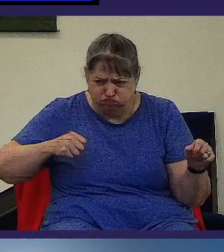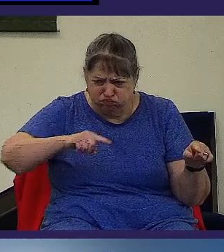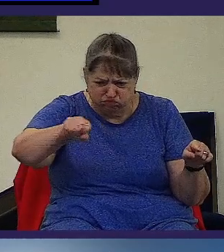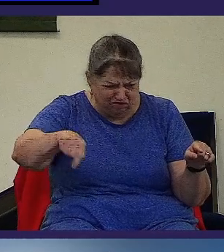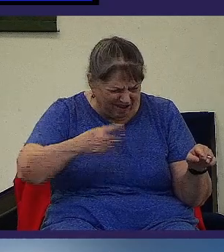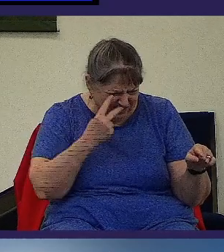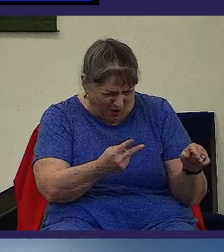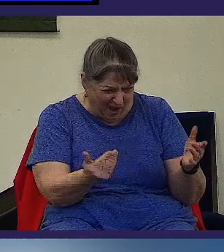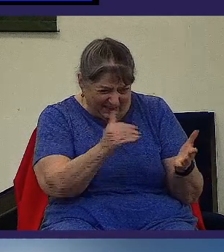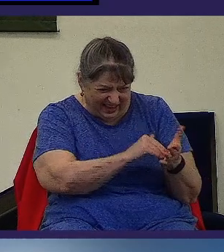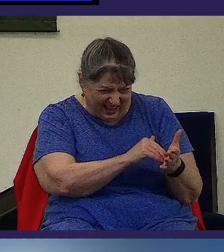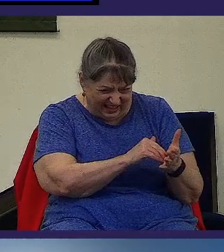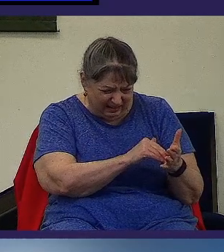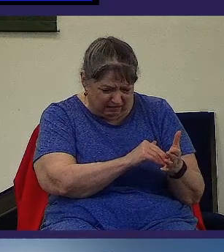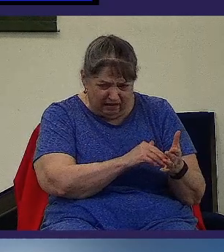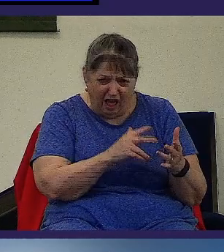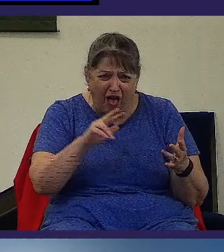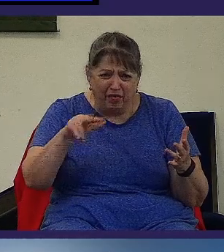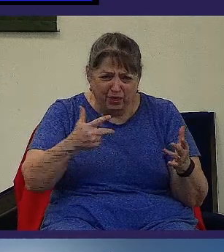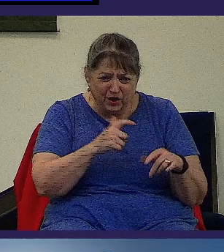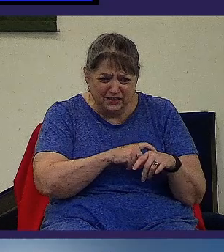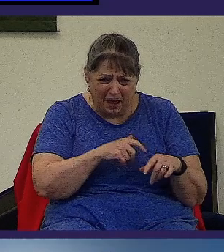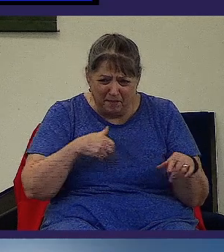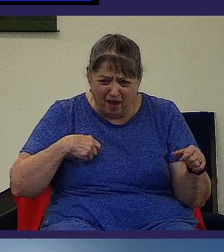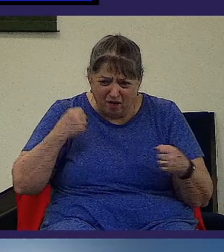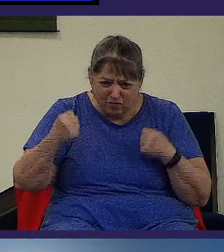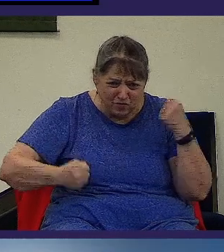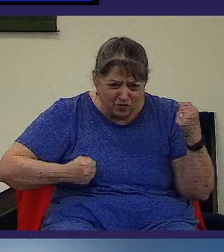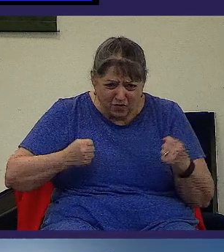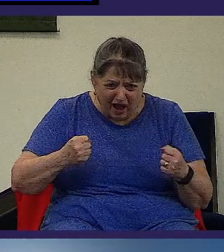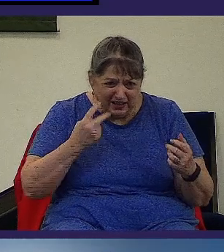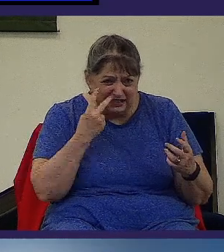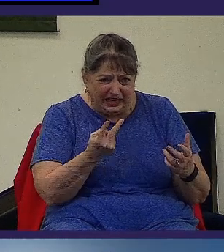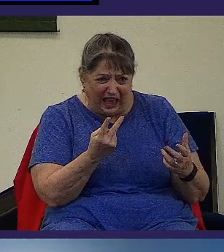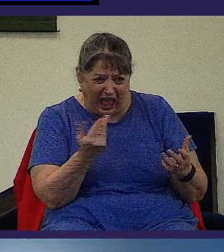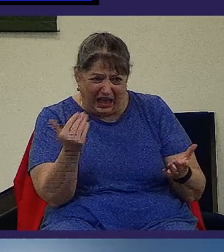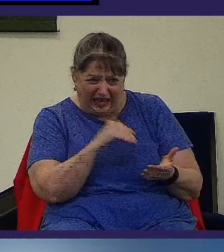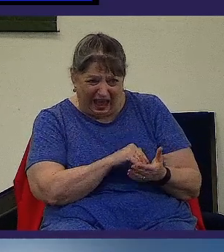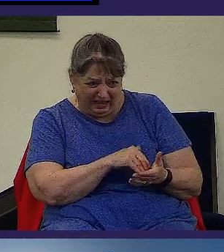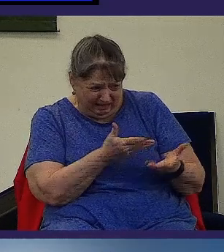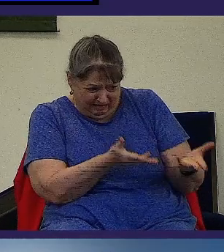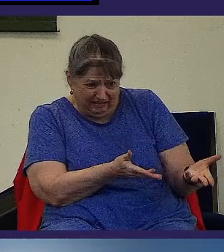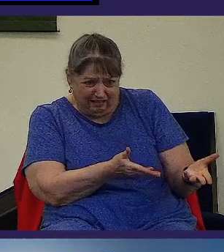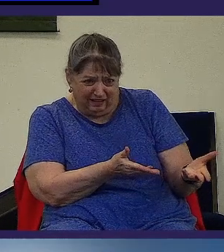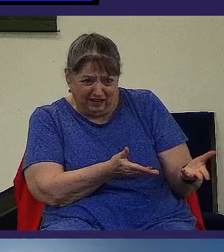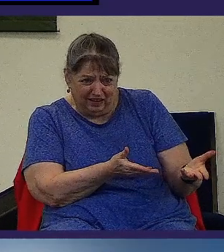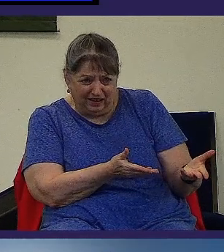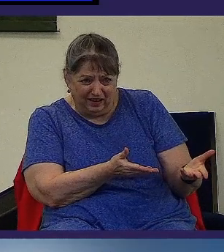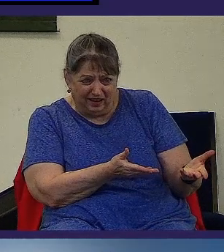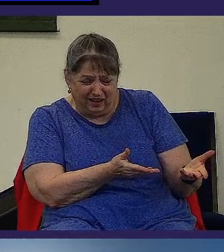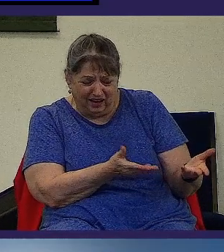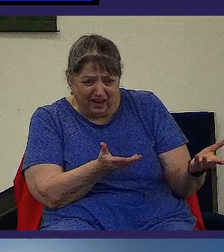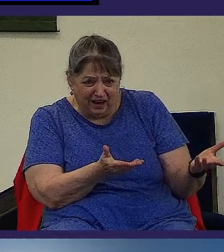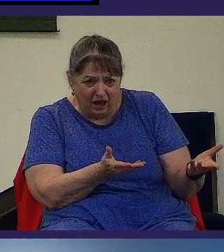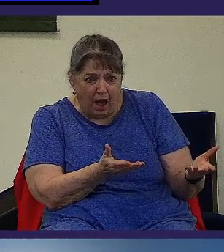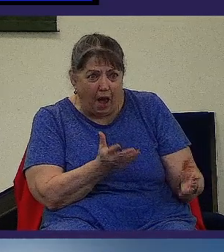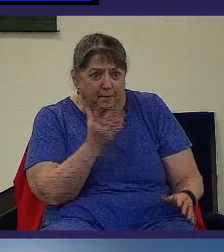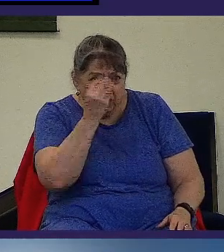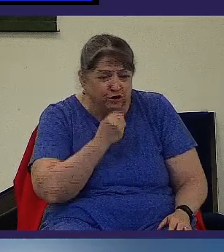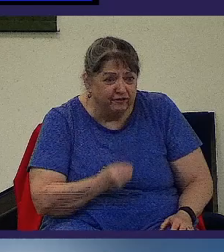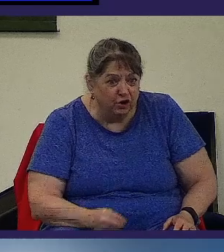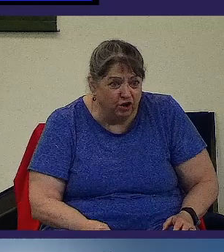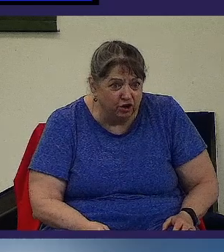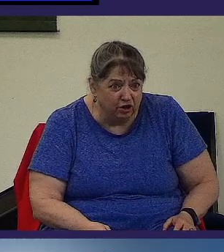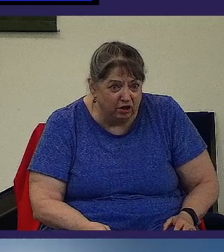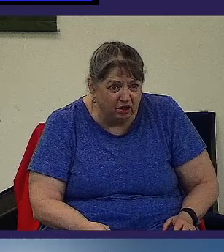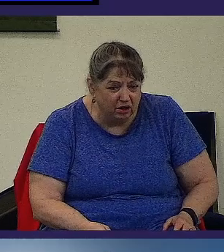and then the third time i went around i saw them again and what's interesting is that um they were beautiful they